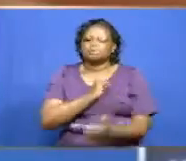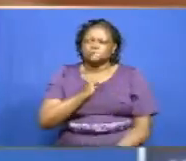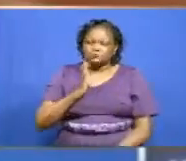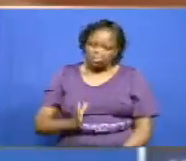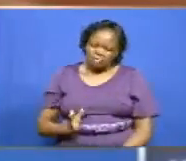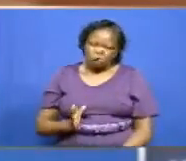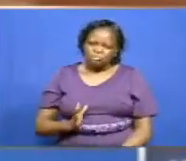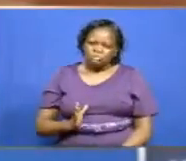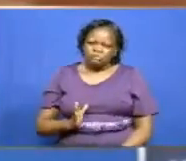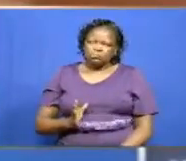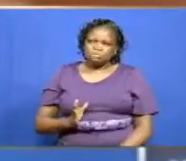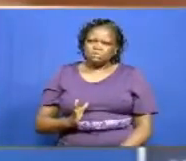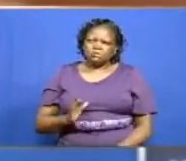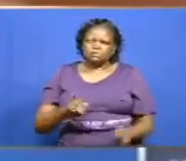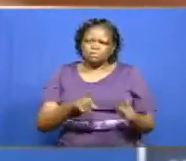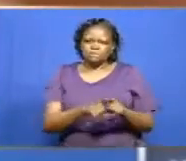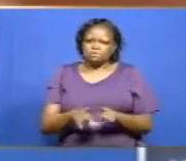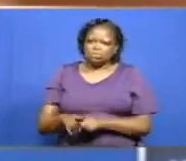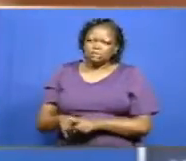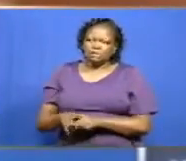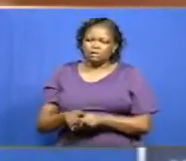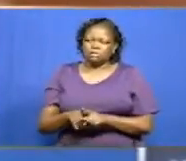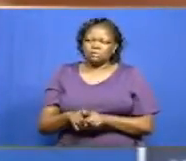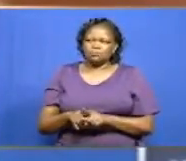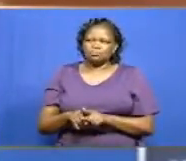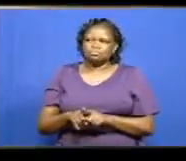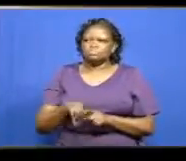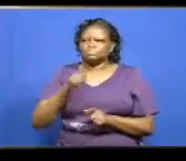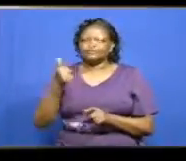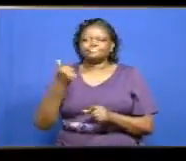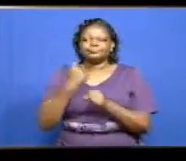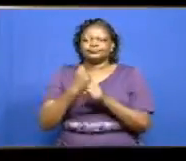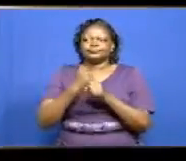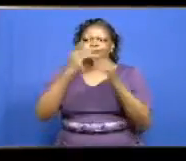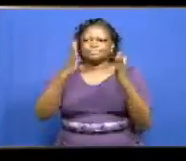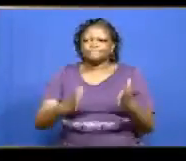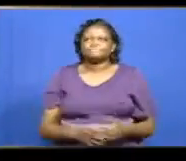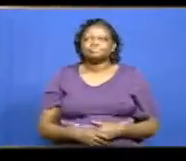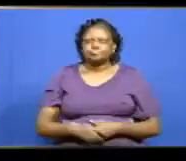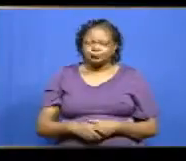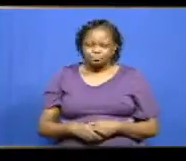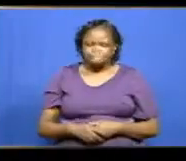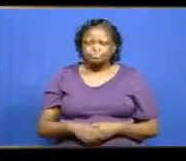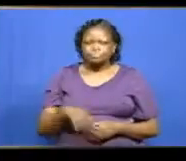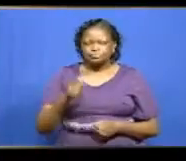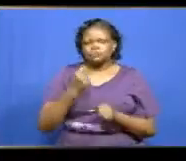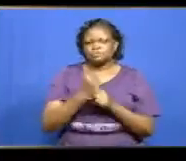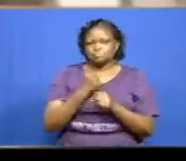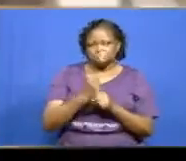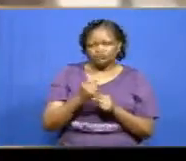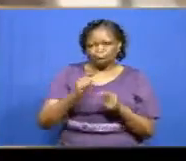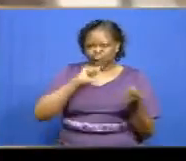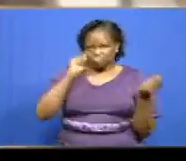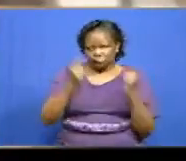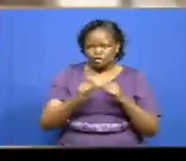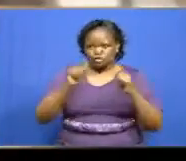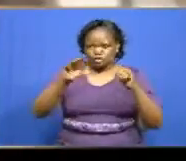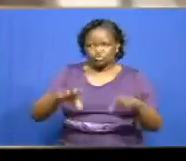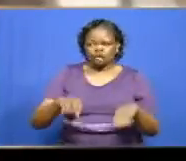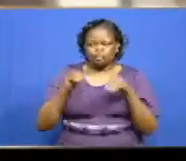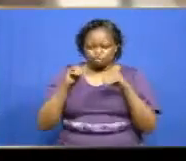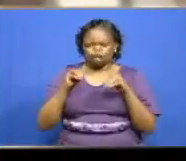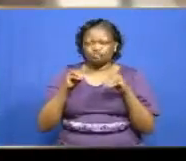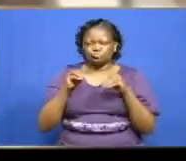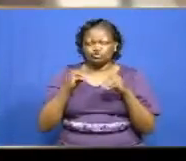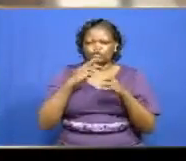Boniface Kabaka, as well as staff members. The mode of operation at the legislature changed with adoption of